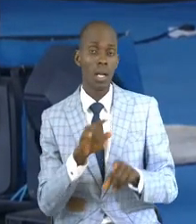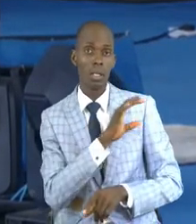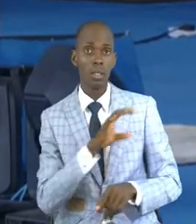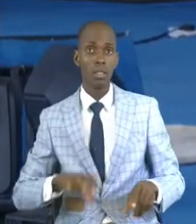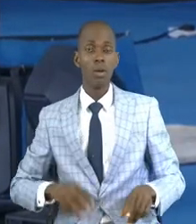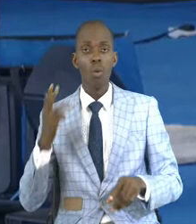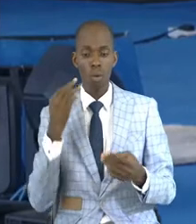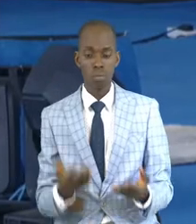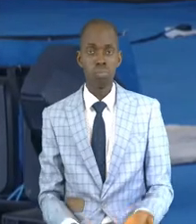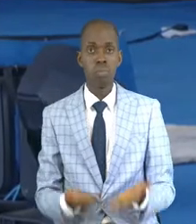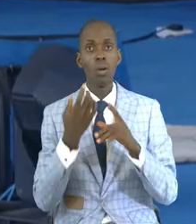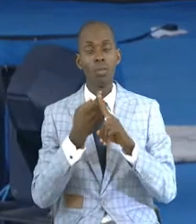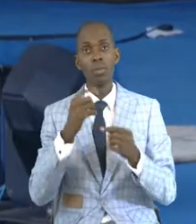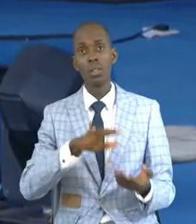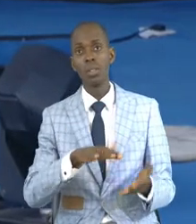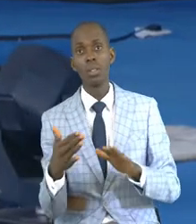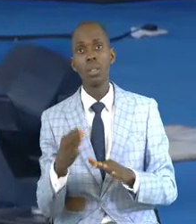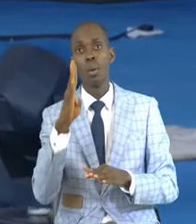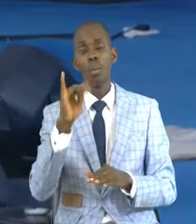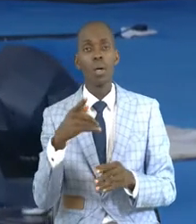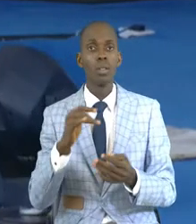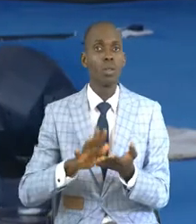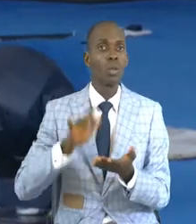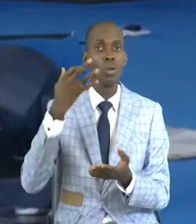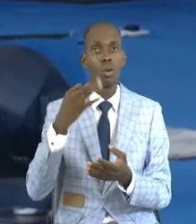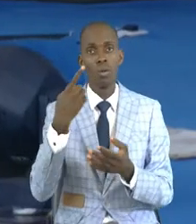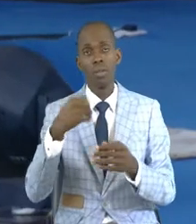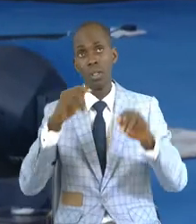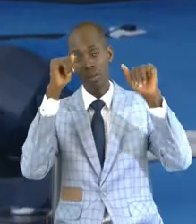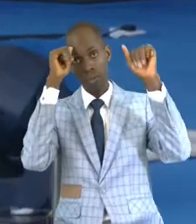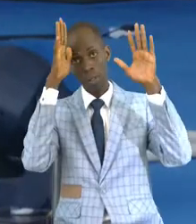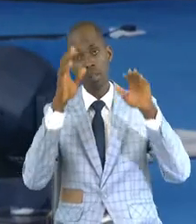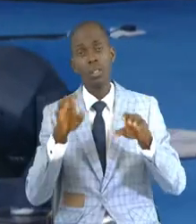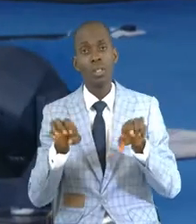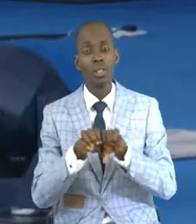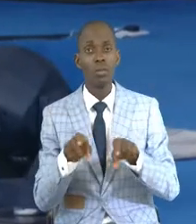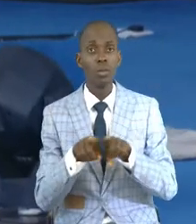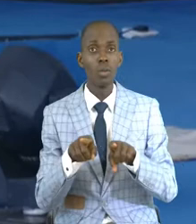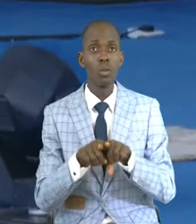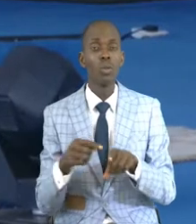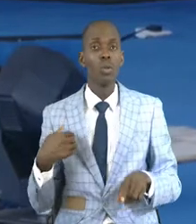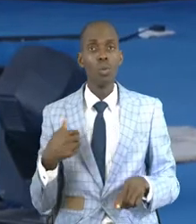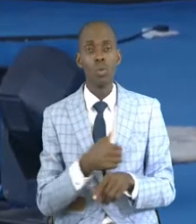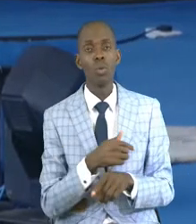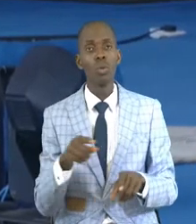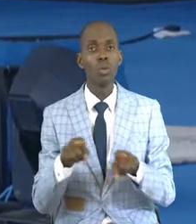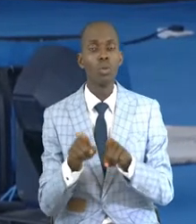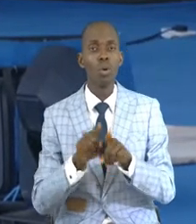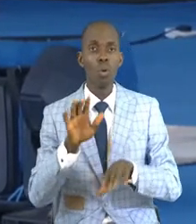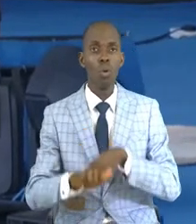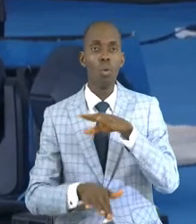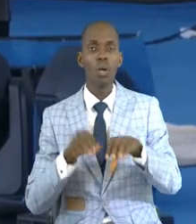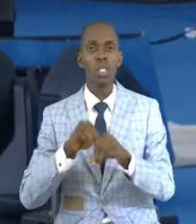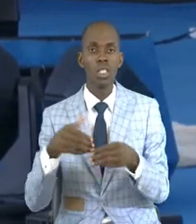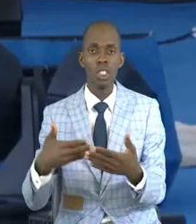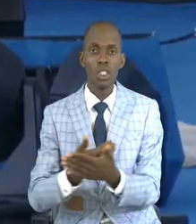dead by the glory of the Father, even so we also should walk in newness of